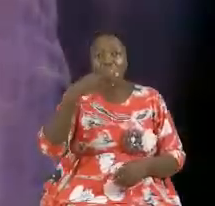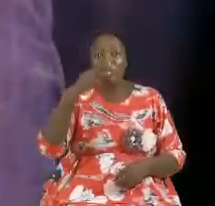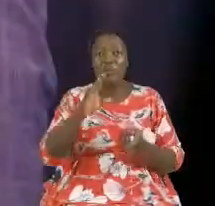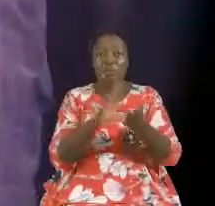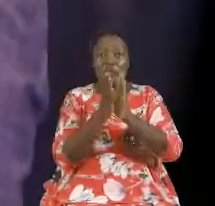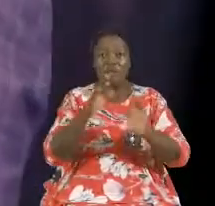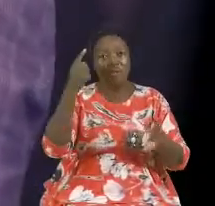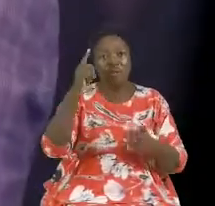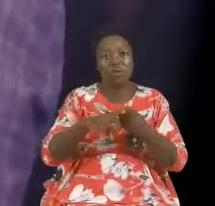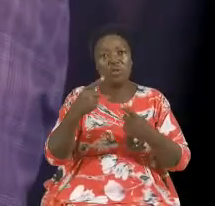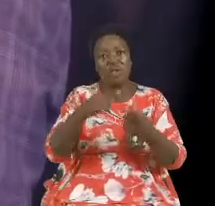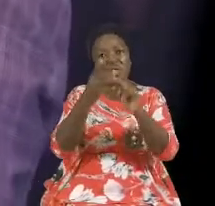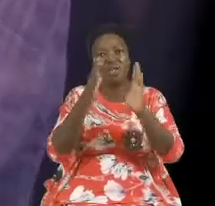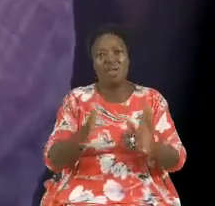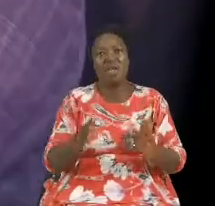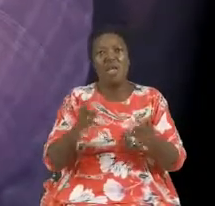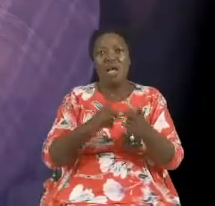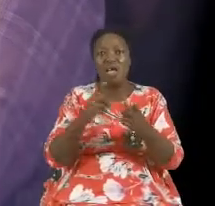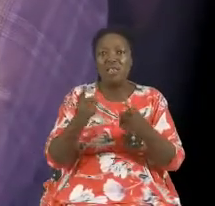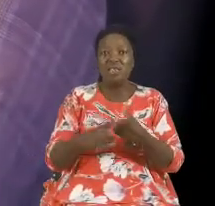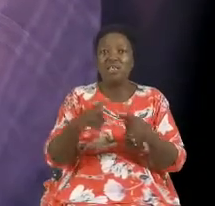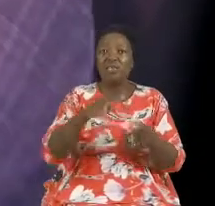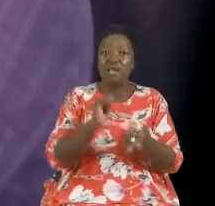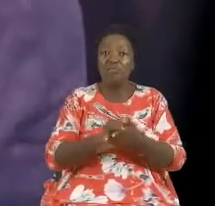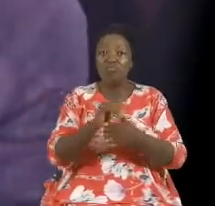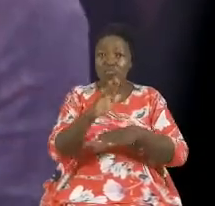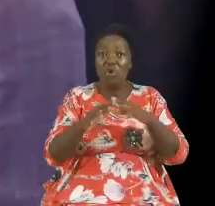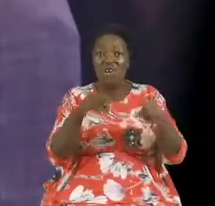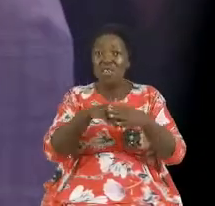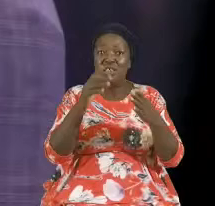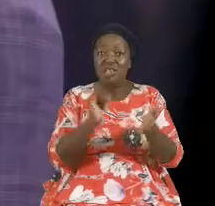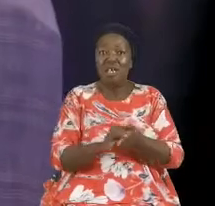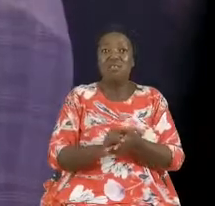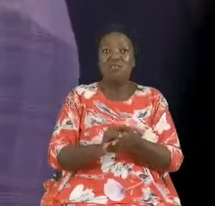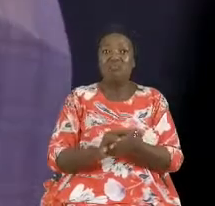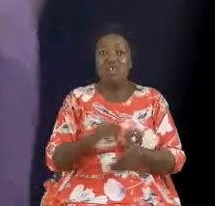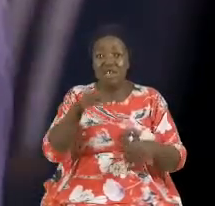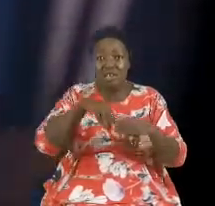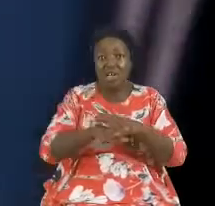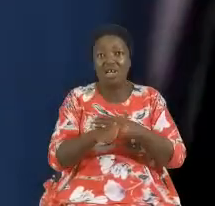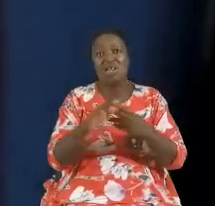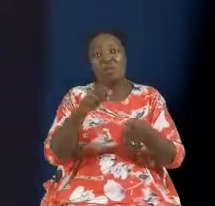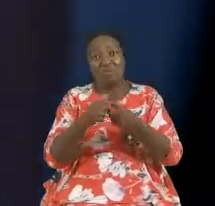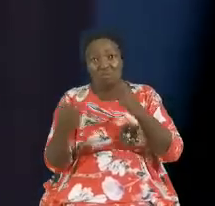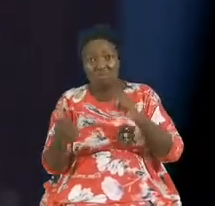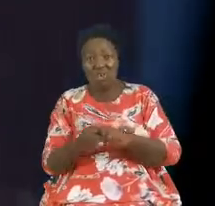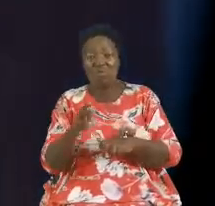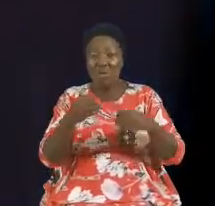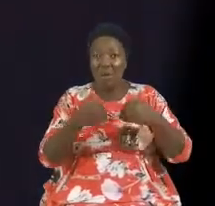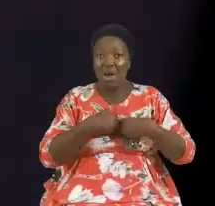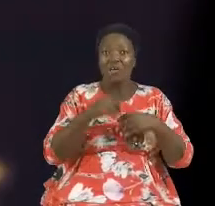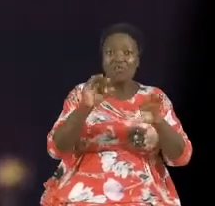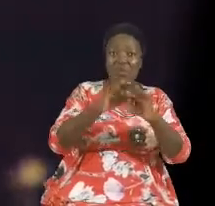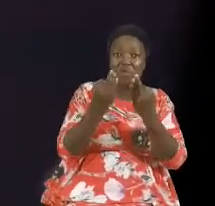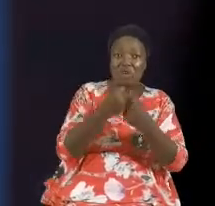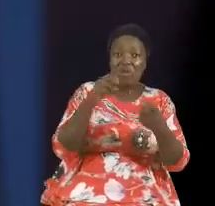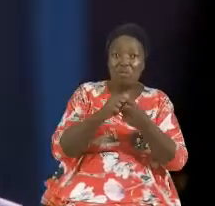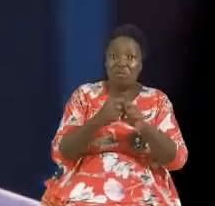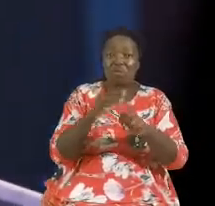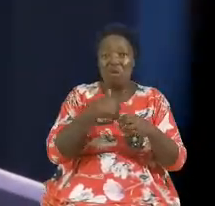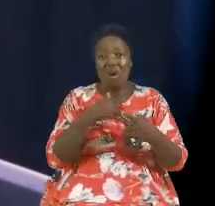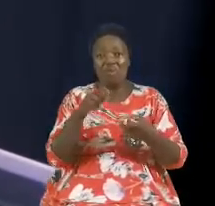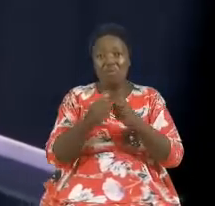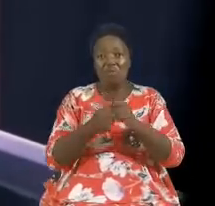the Lord, to the wicked. There's no peace to the sinner. There's inward internal turmoil, internal